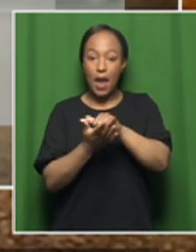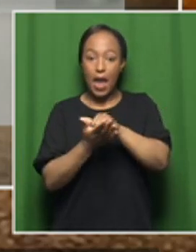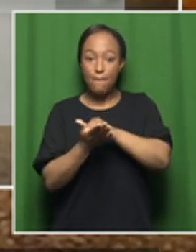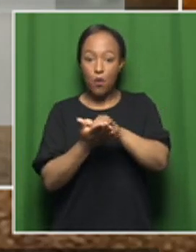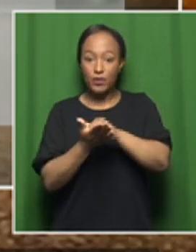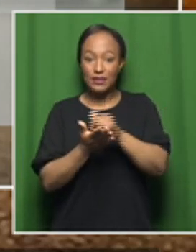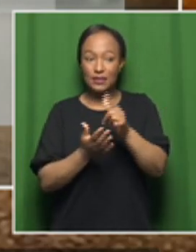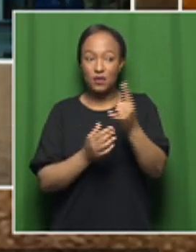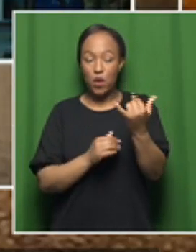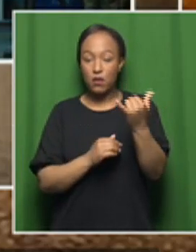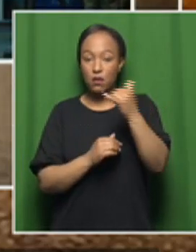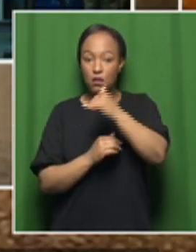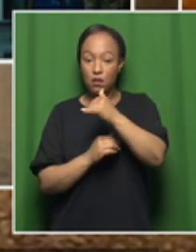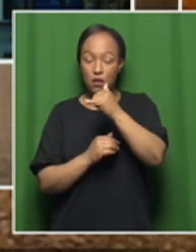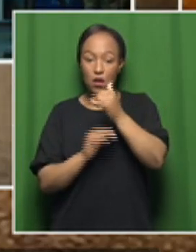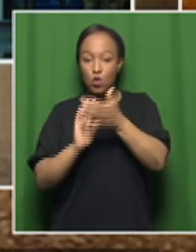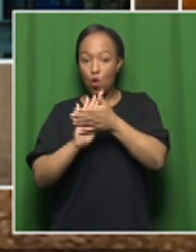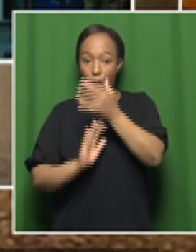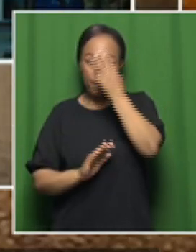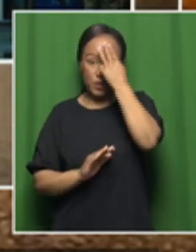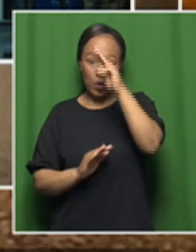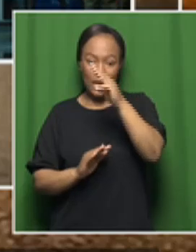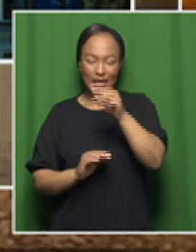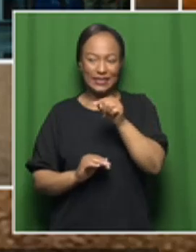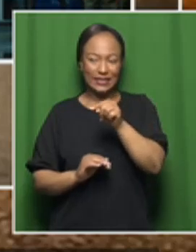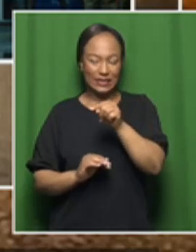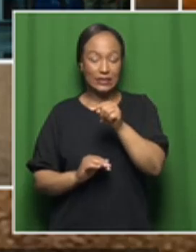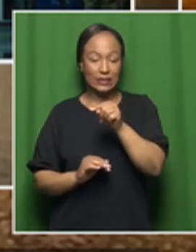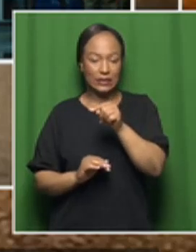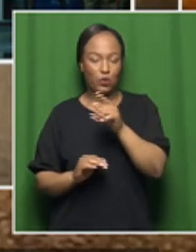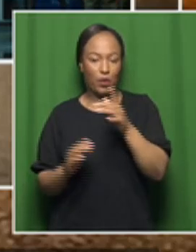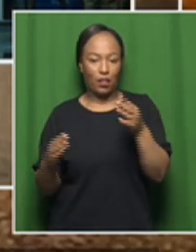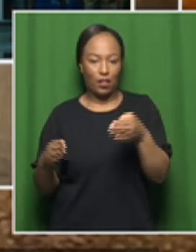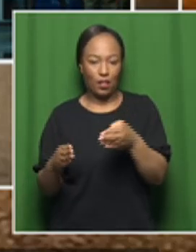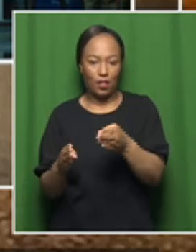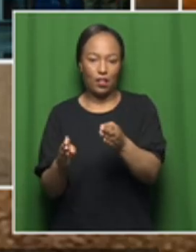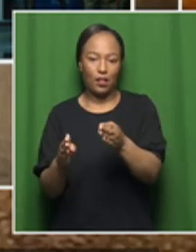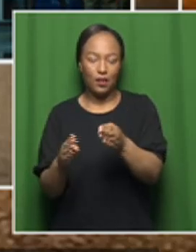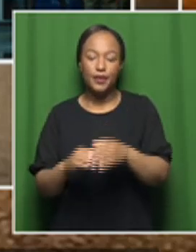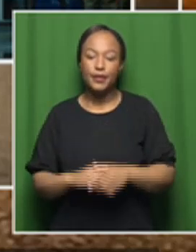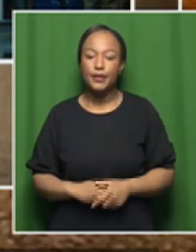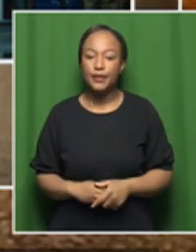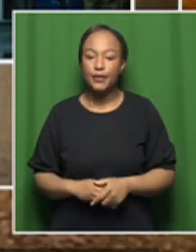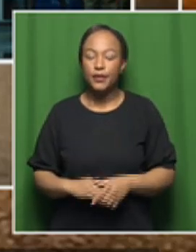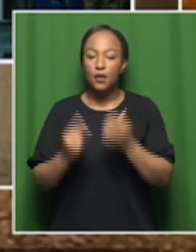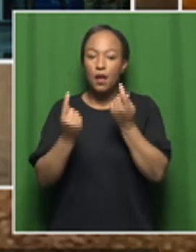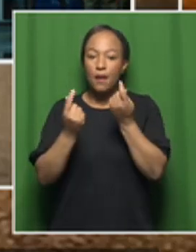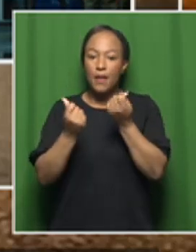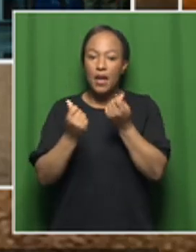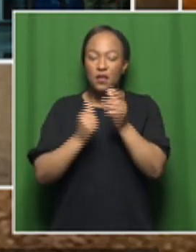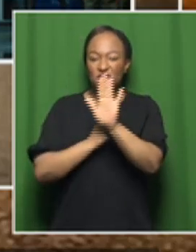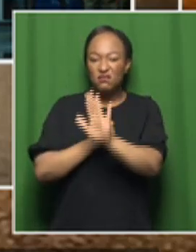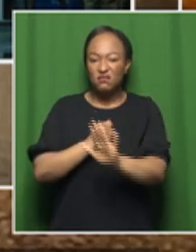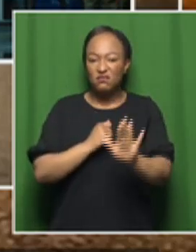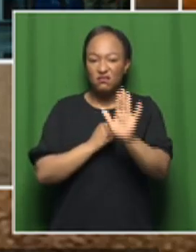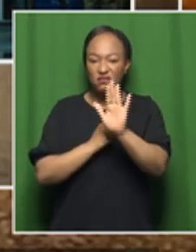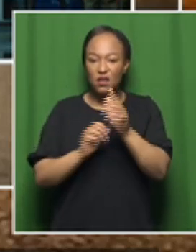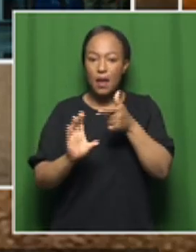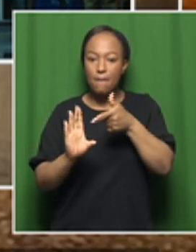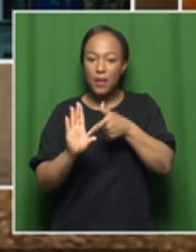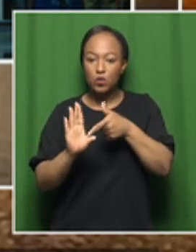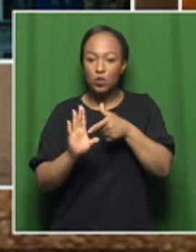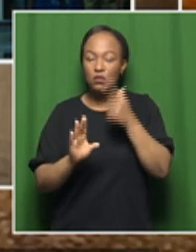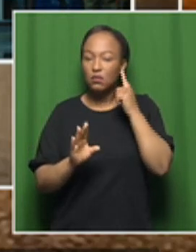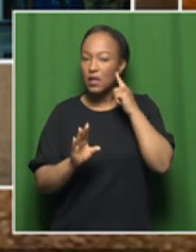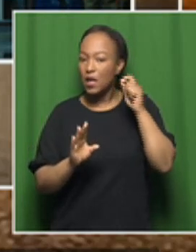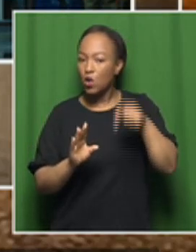up towards Pretoria. So just keep that in mind as well. Oh, and this is a quick look at where we're going with the price of petrol. Just ignore the September pricing